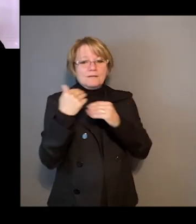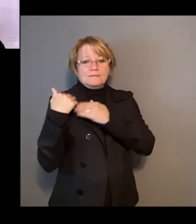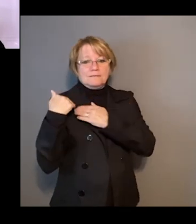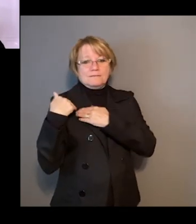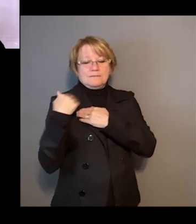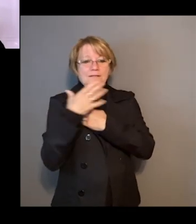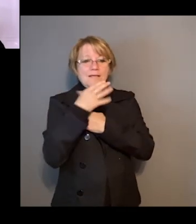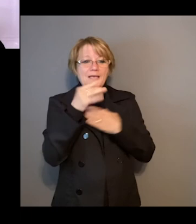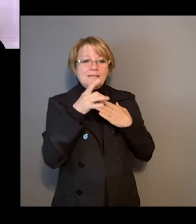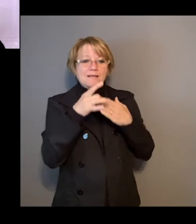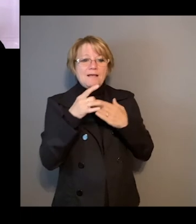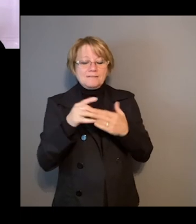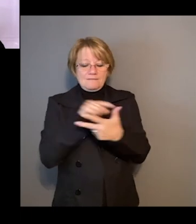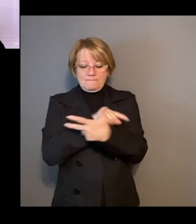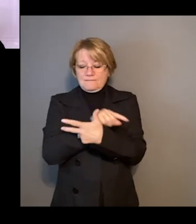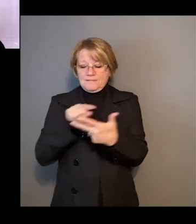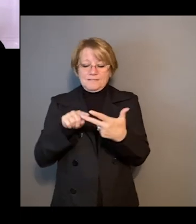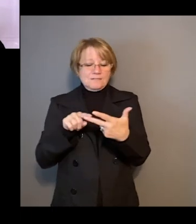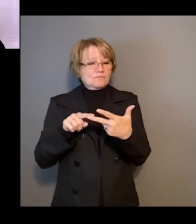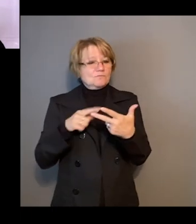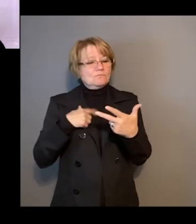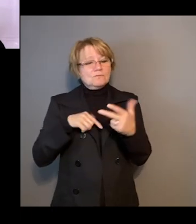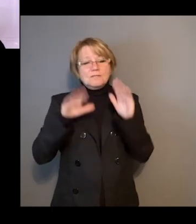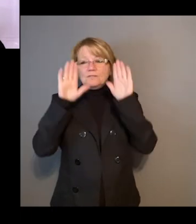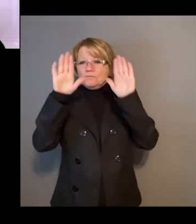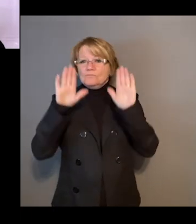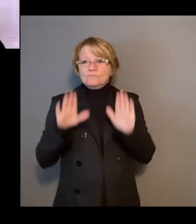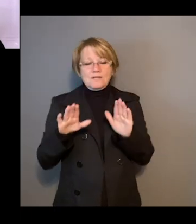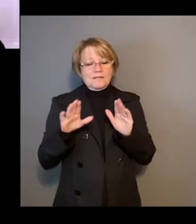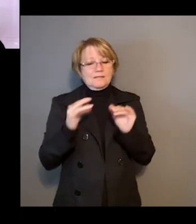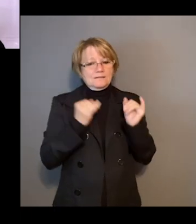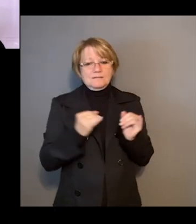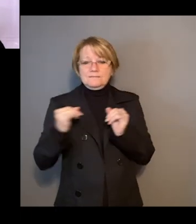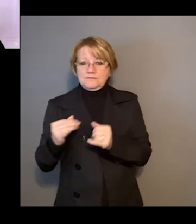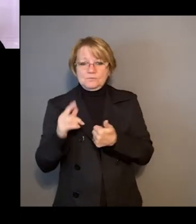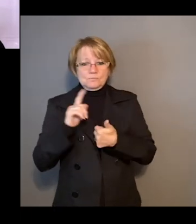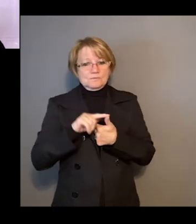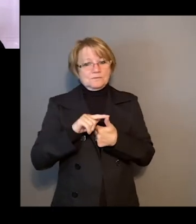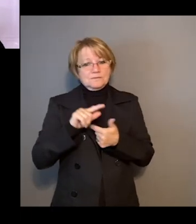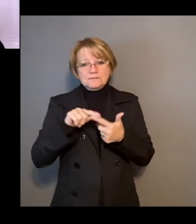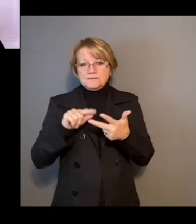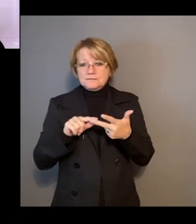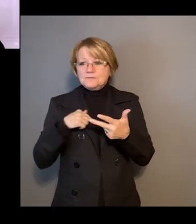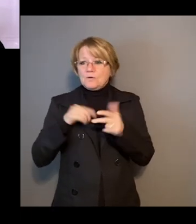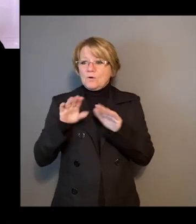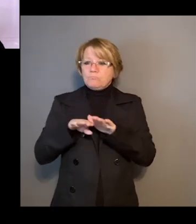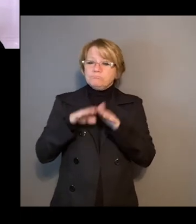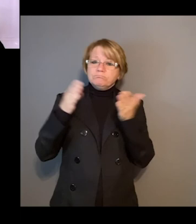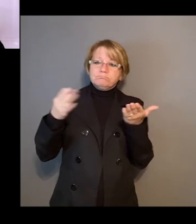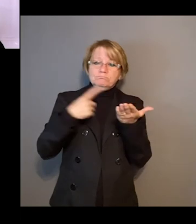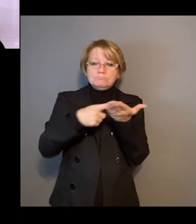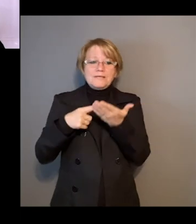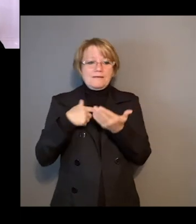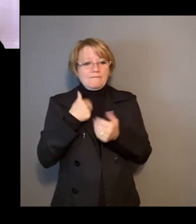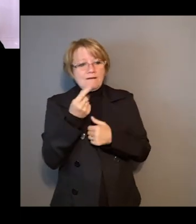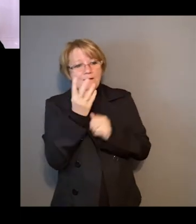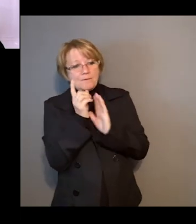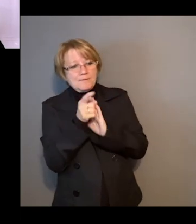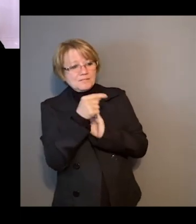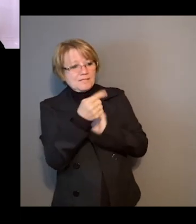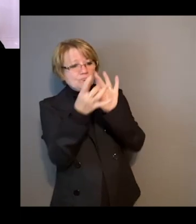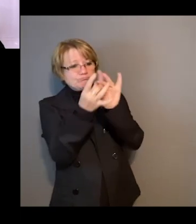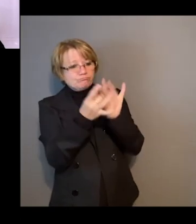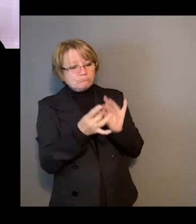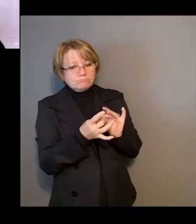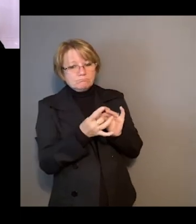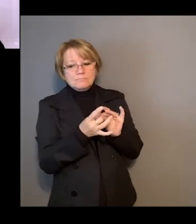great individuals here. And so I wanted to give them open the floor. This is only a couple of minutes. They're going to just talk briefly on things that they've done, because